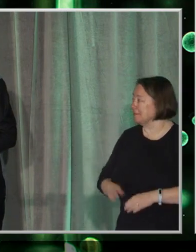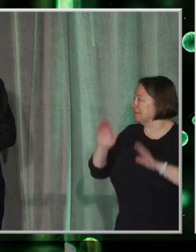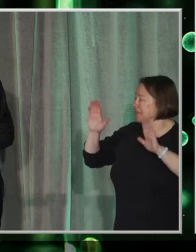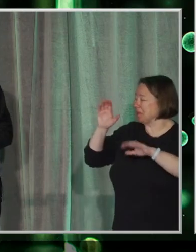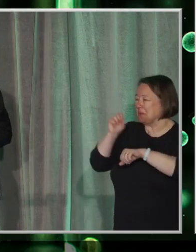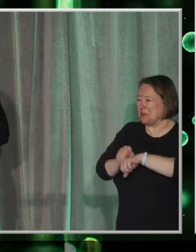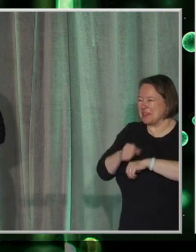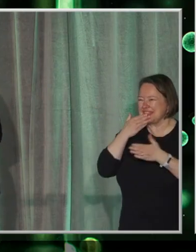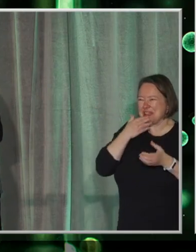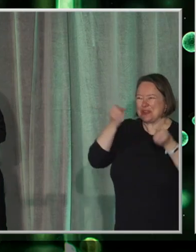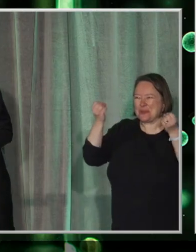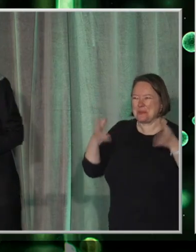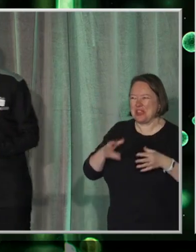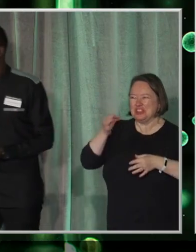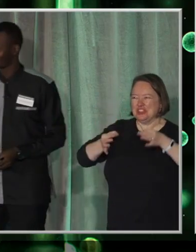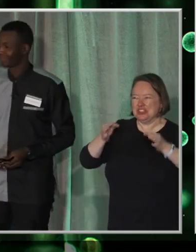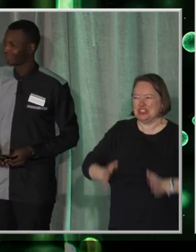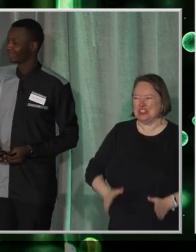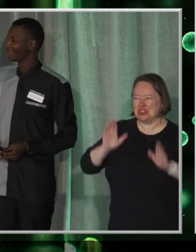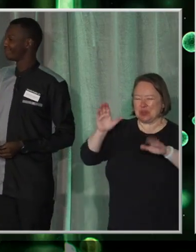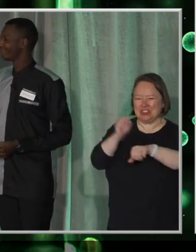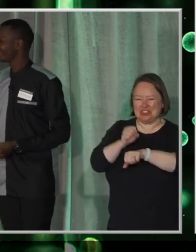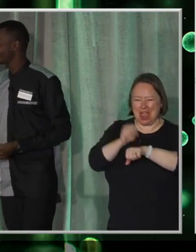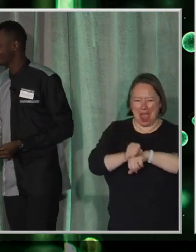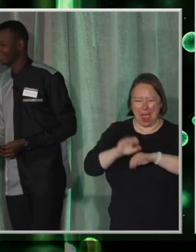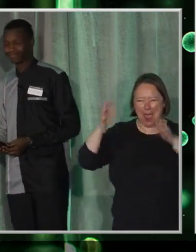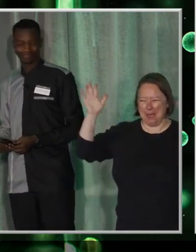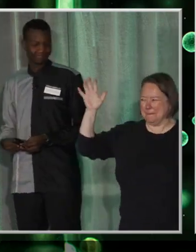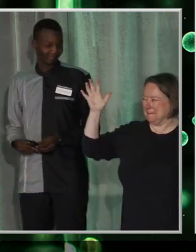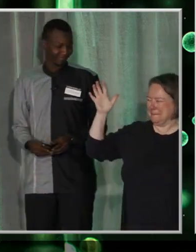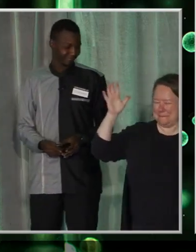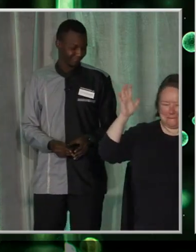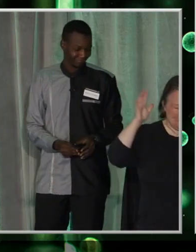Excellent work. Thank you so much, judges. Great job.